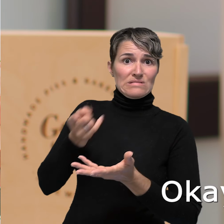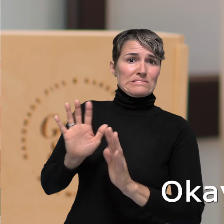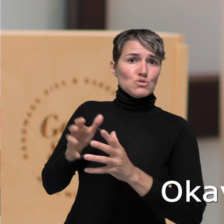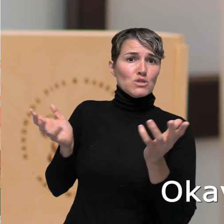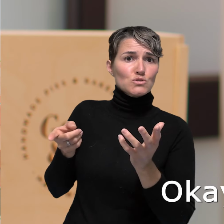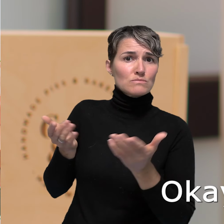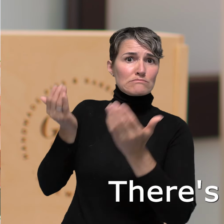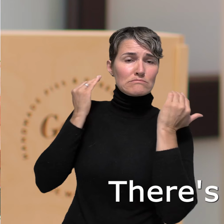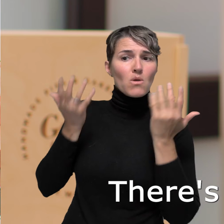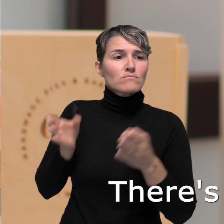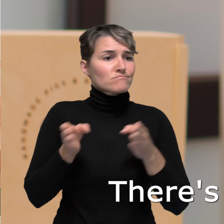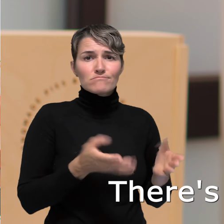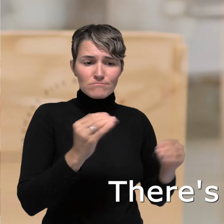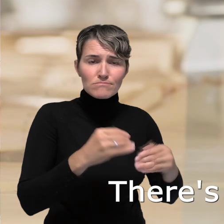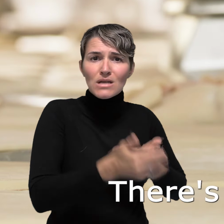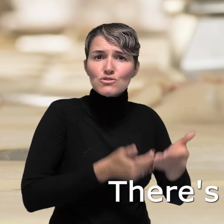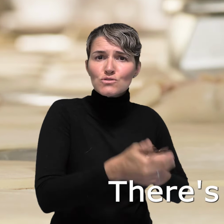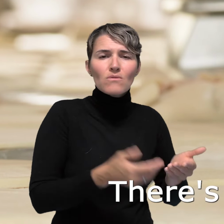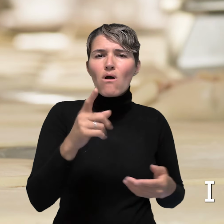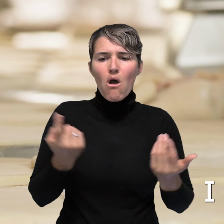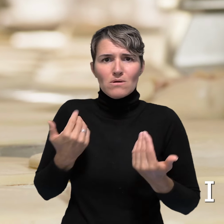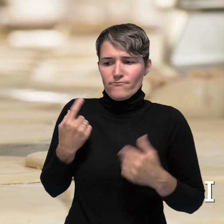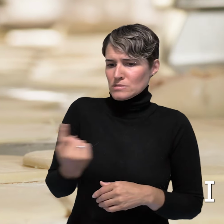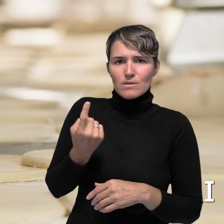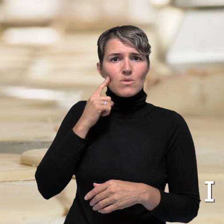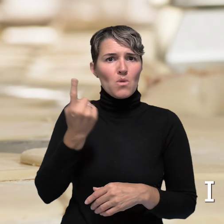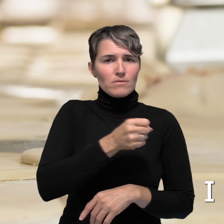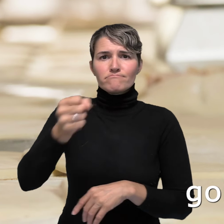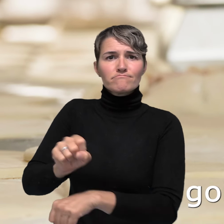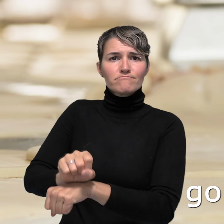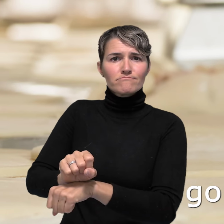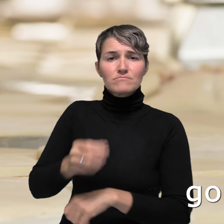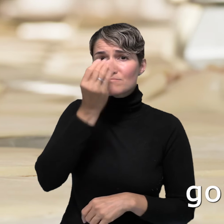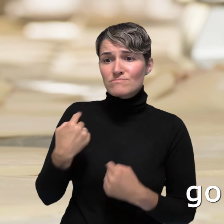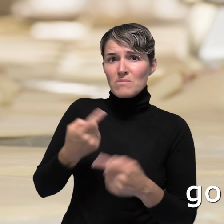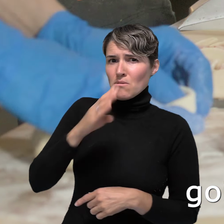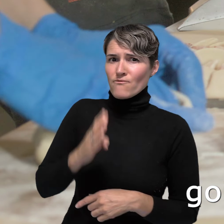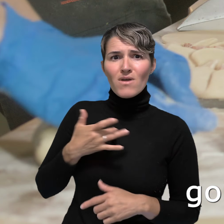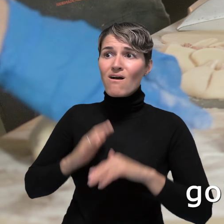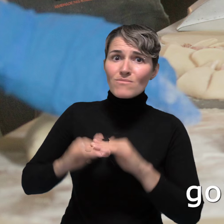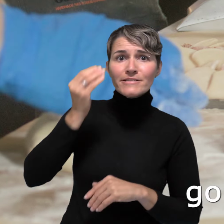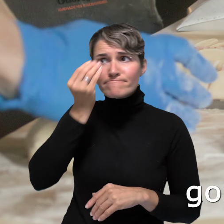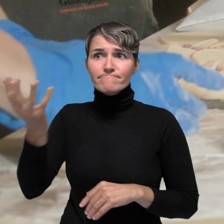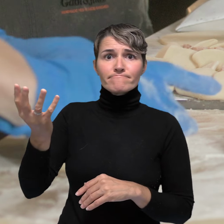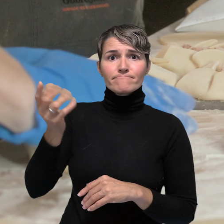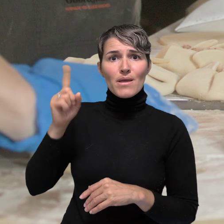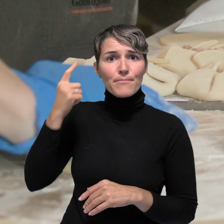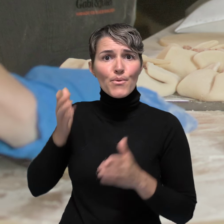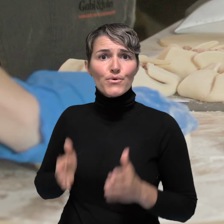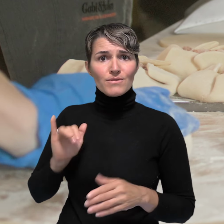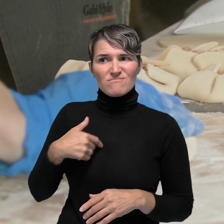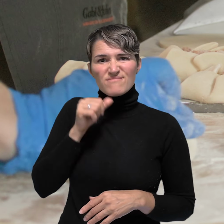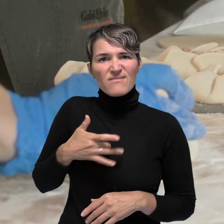Okay, well, what about packaging? There's always a place for someone here. I have never felt comfortable going to employers to tell them I'm not